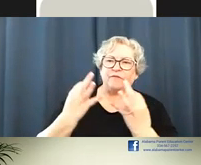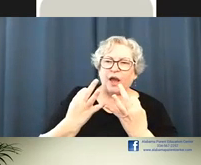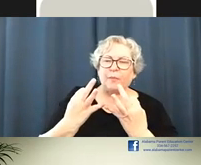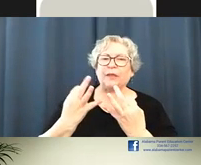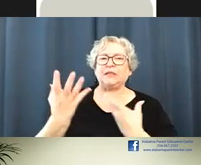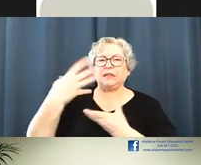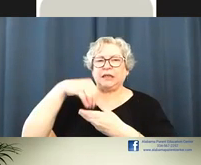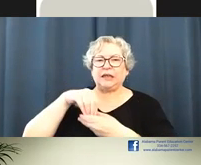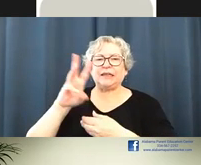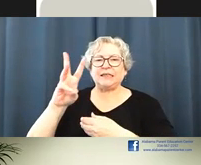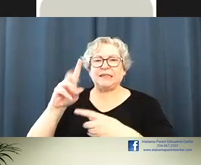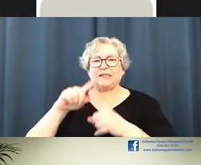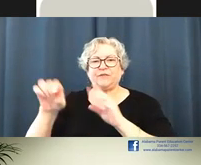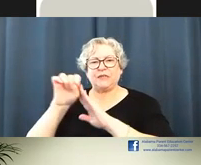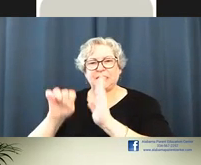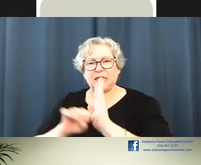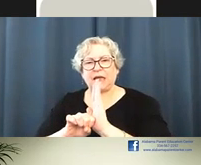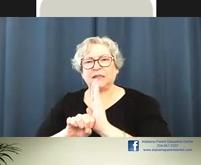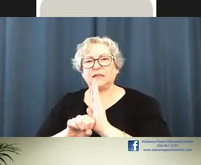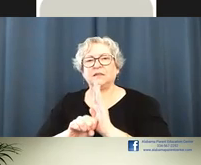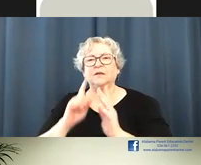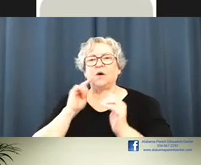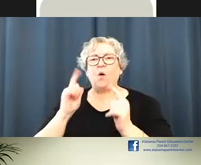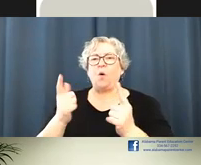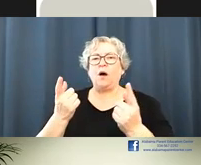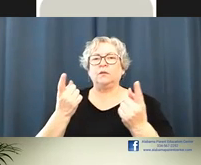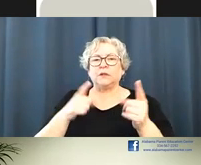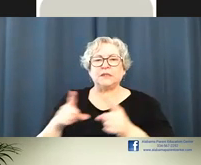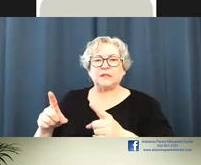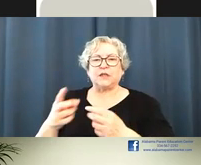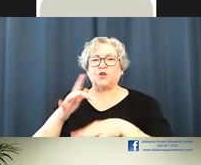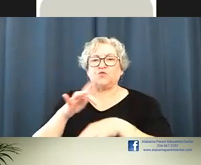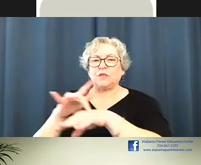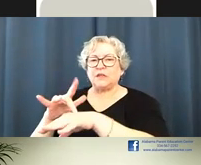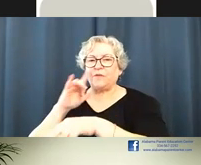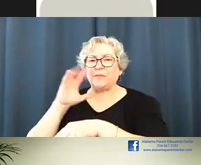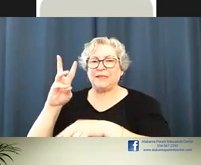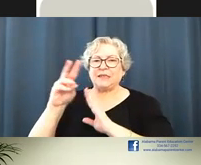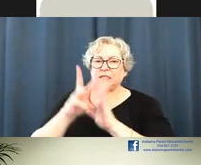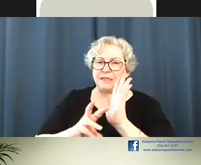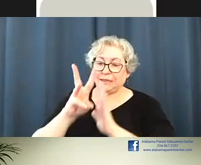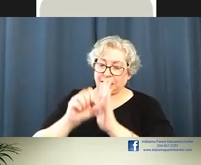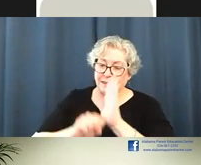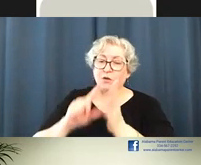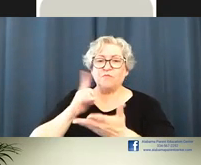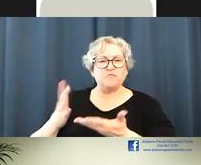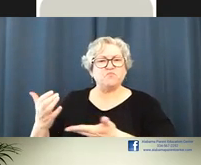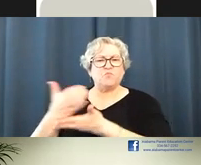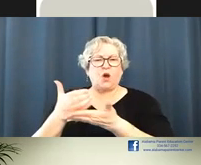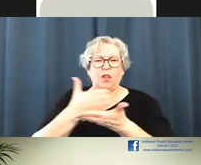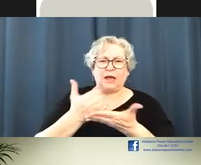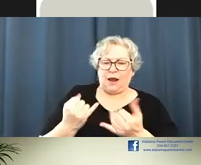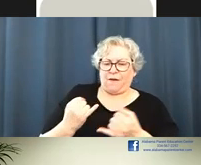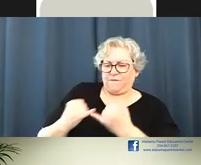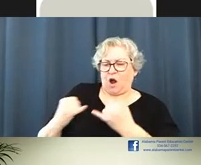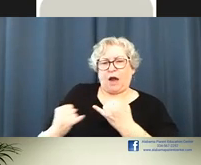those six states. All the existing resources from each of the six states have been collected and are in the final stages of